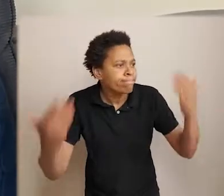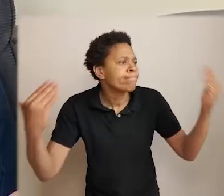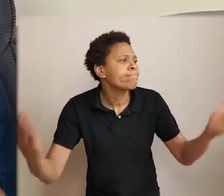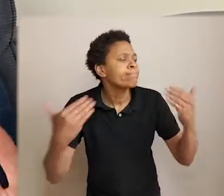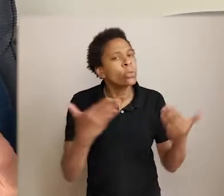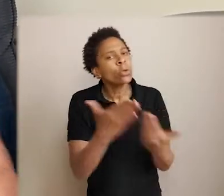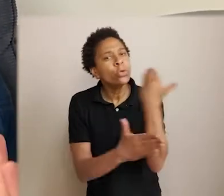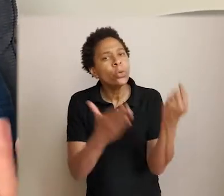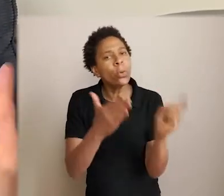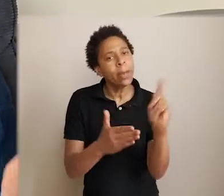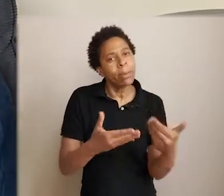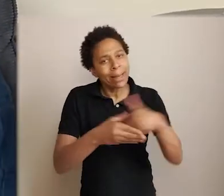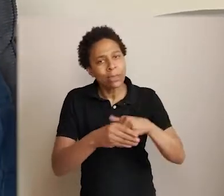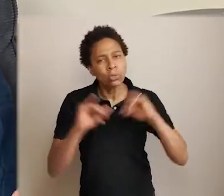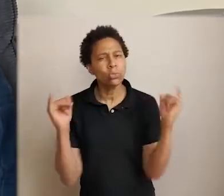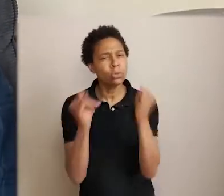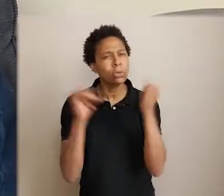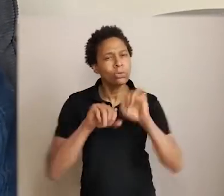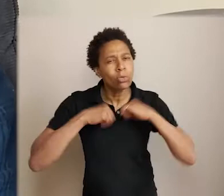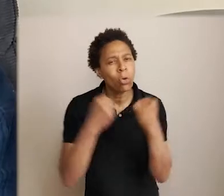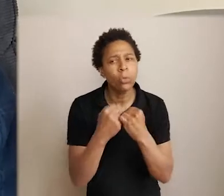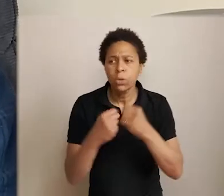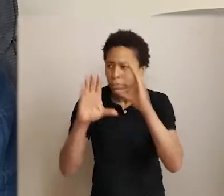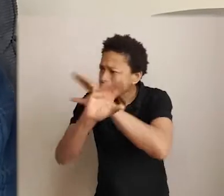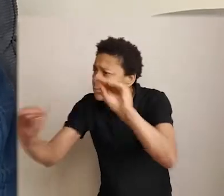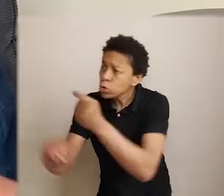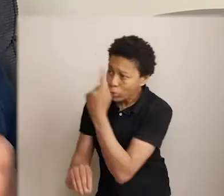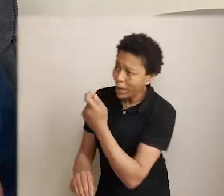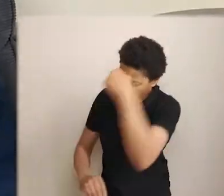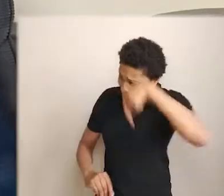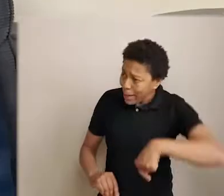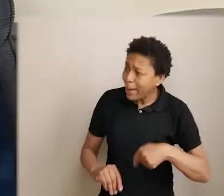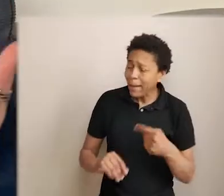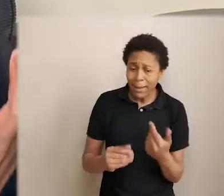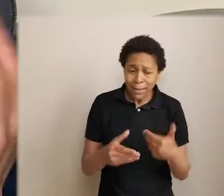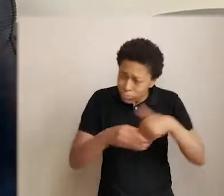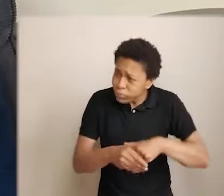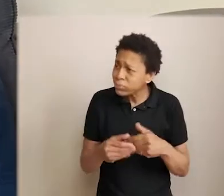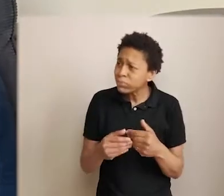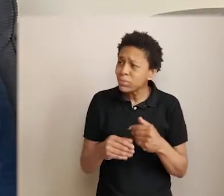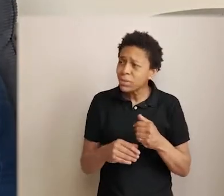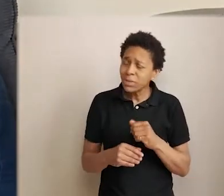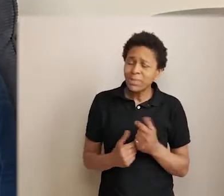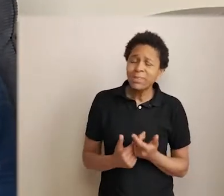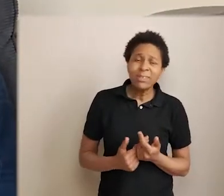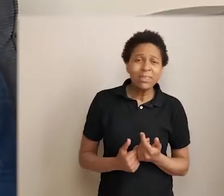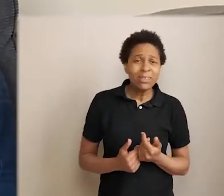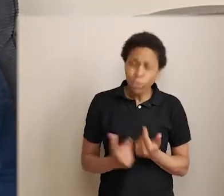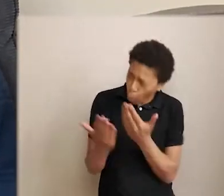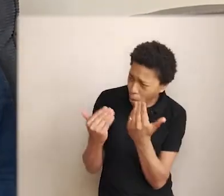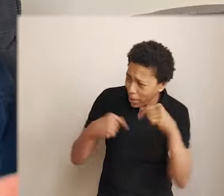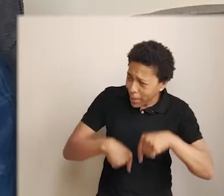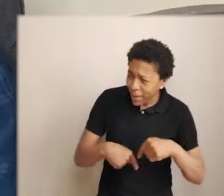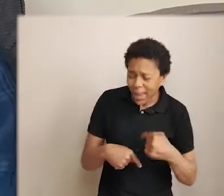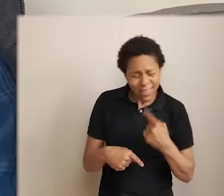I'm involved with, letting them know there's somewhere they can come and be themselves, find a home. I believe it's important that we can